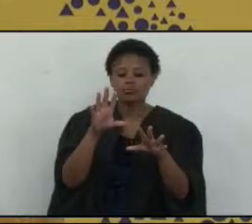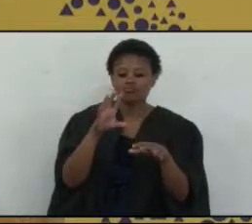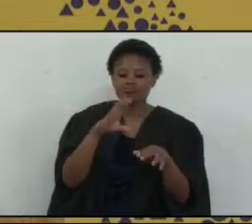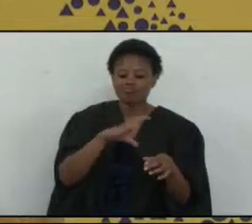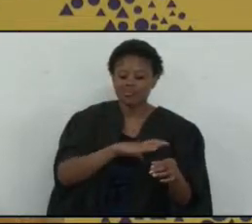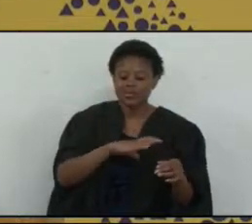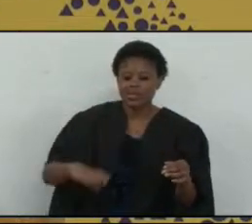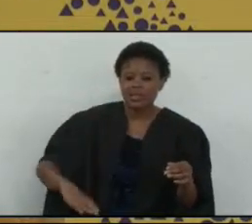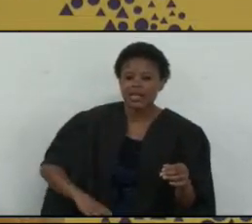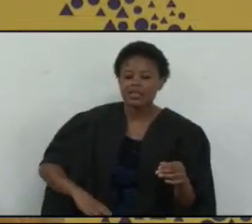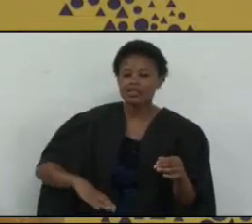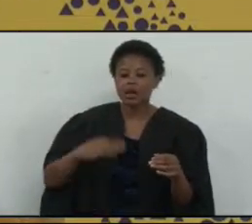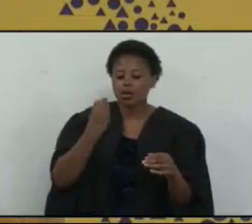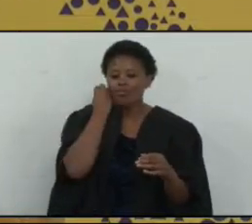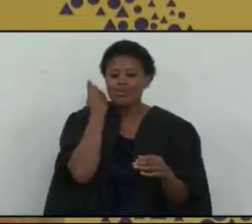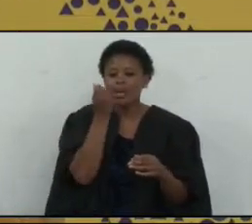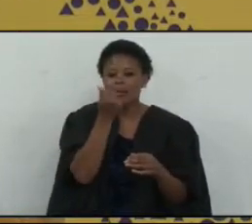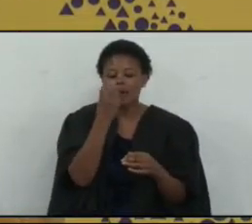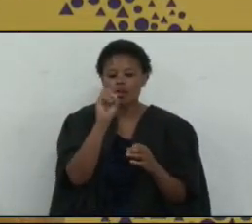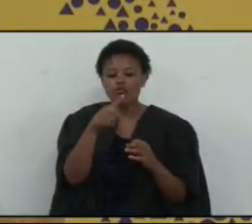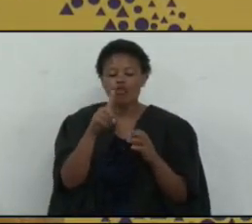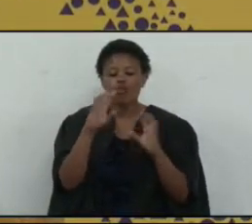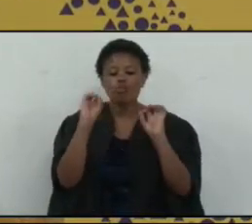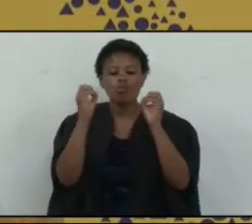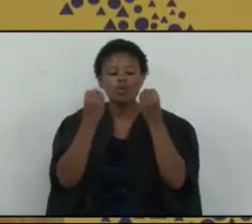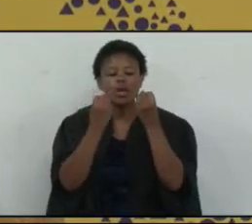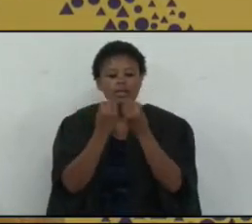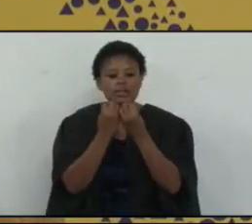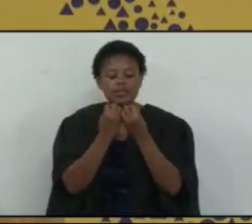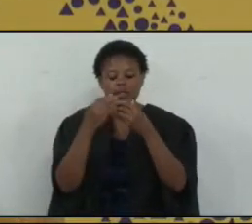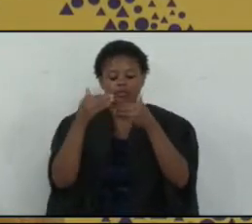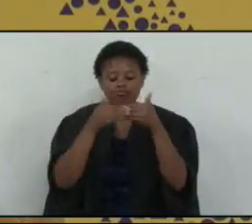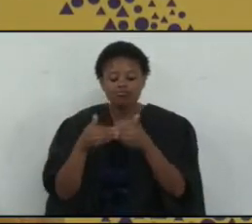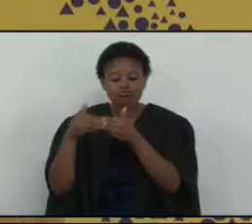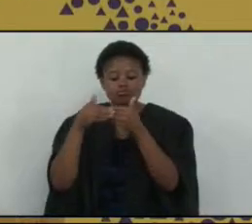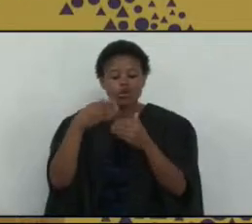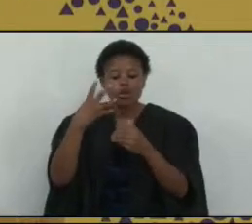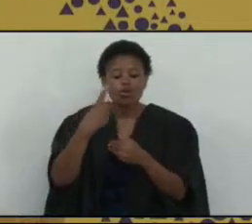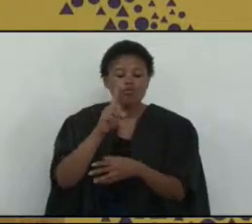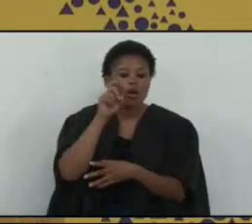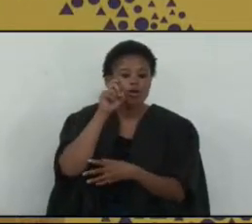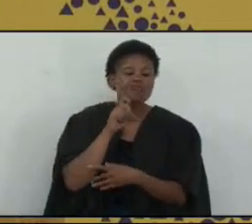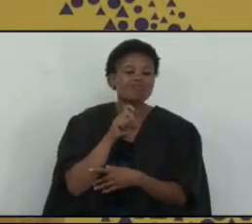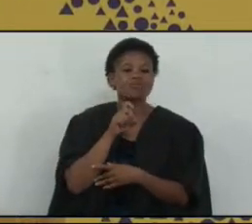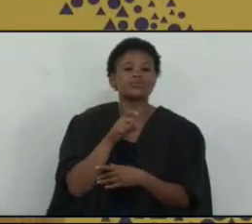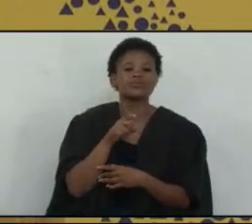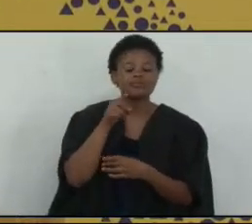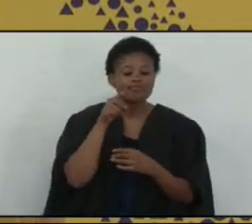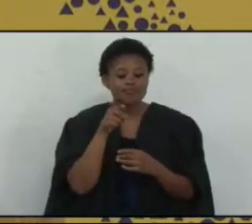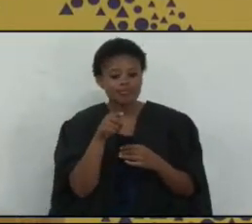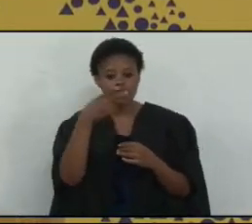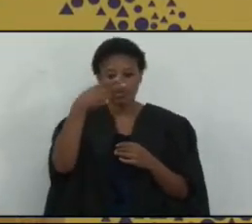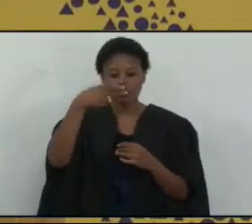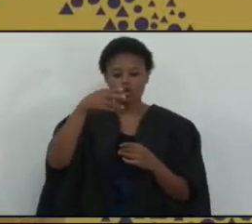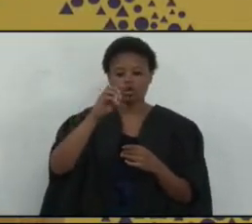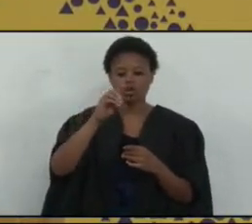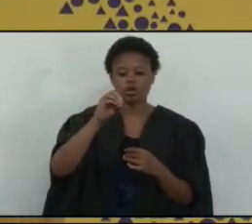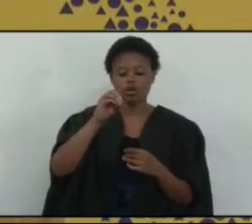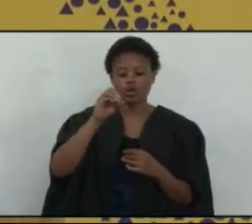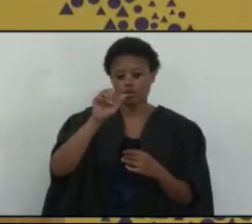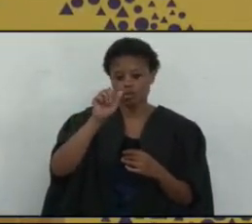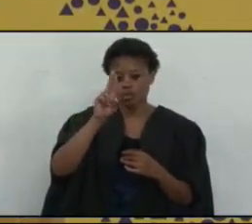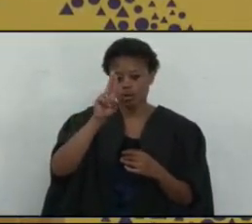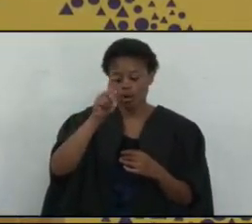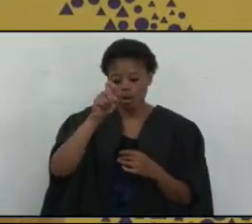money meant for an NGO caring for the elderly. That reporting sparked a Hawks investigation and ultimately led